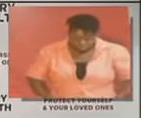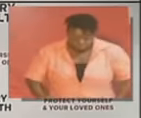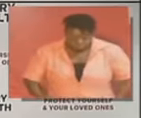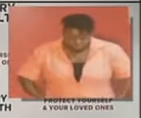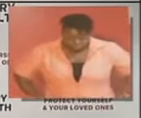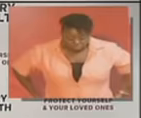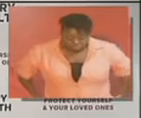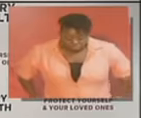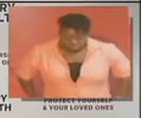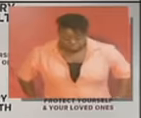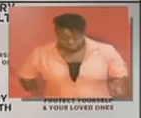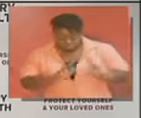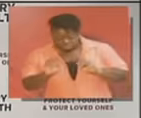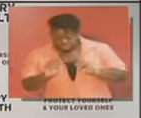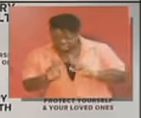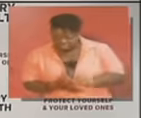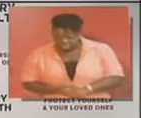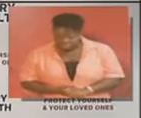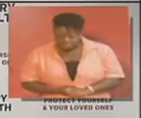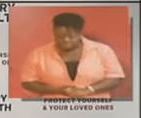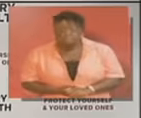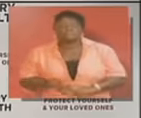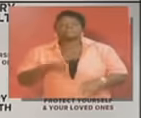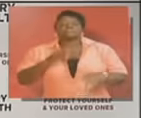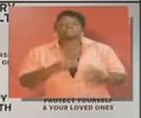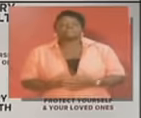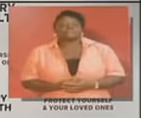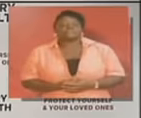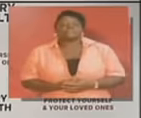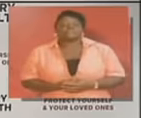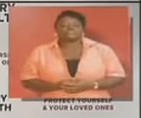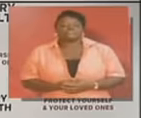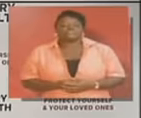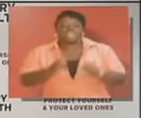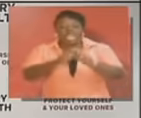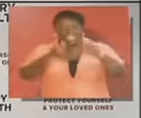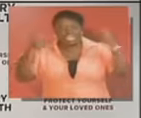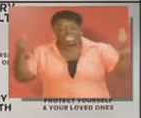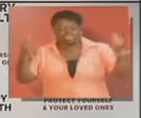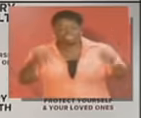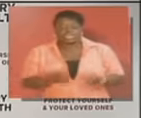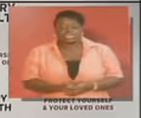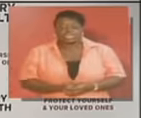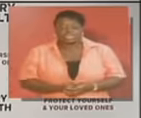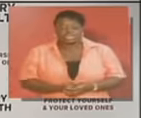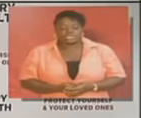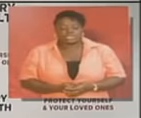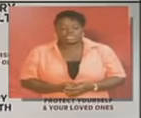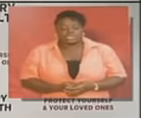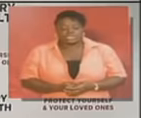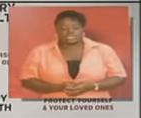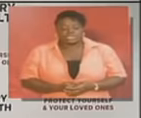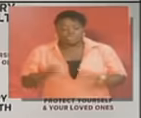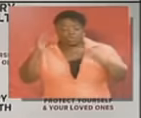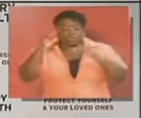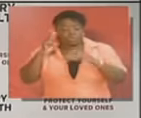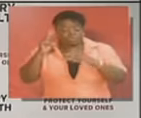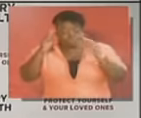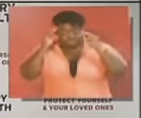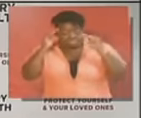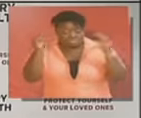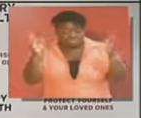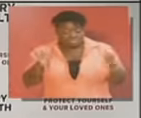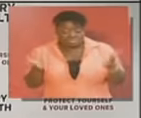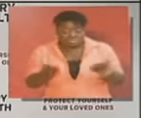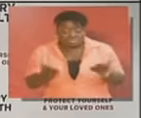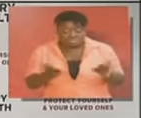Are we ready with Express? Hi, good morning. Camille Hunt, Express. I was hoping the minister would be here, but maybe Dr. Hines can shed